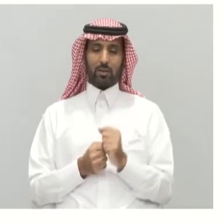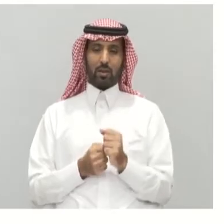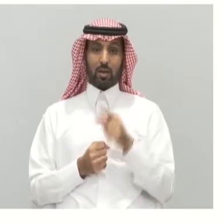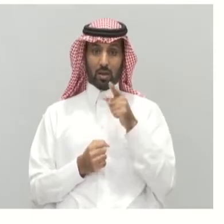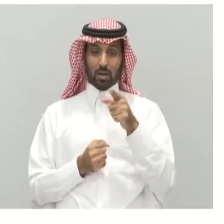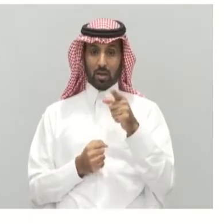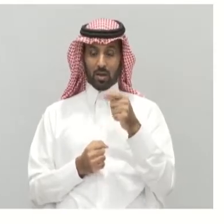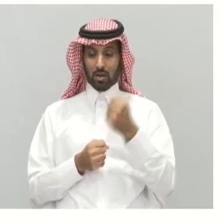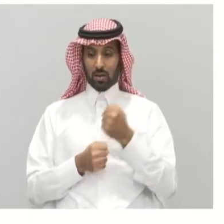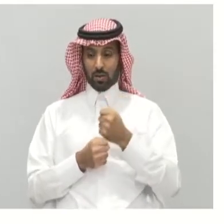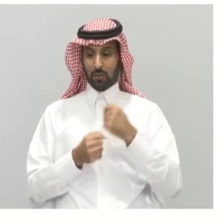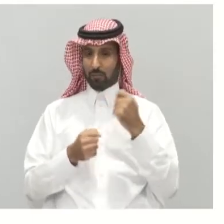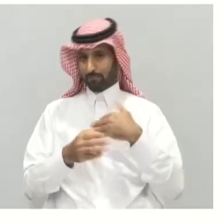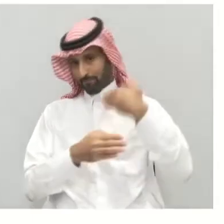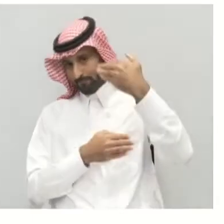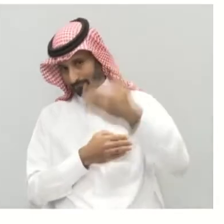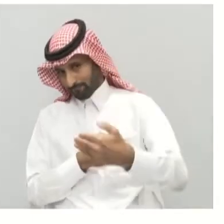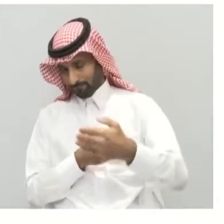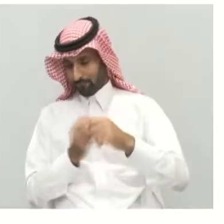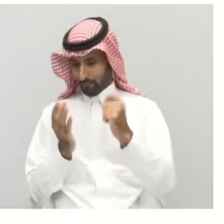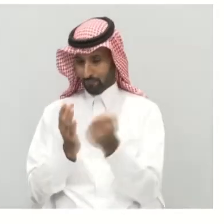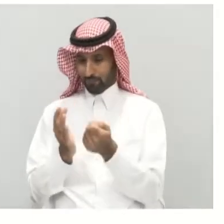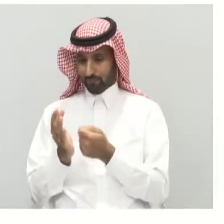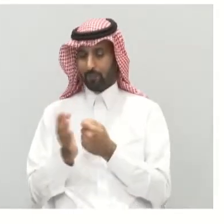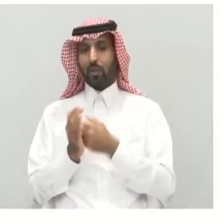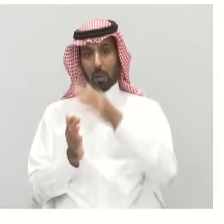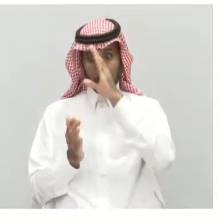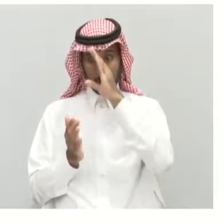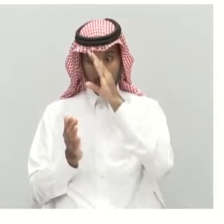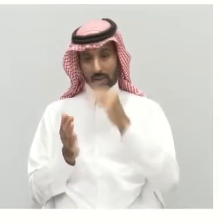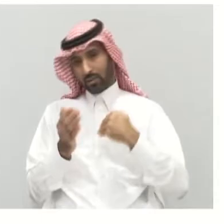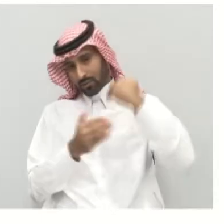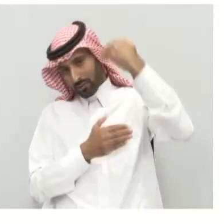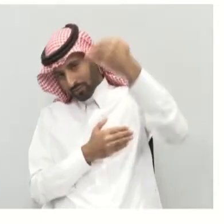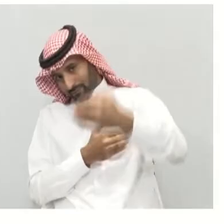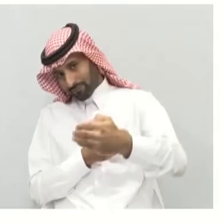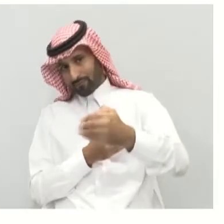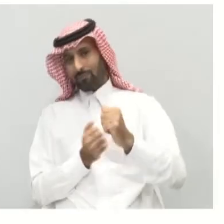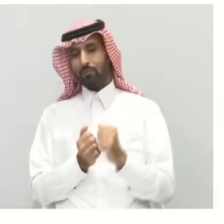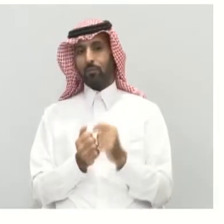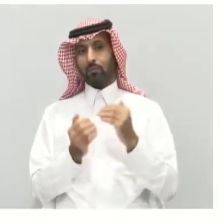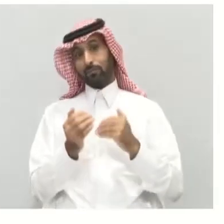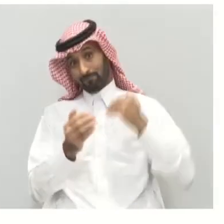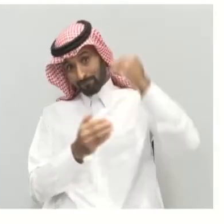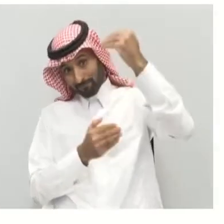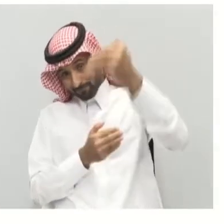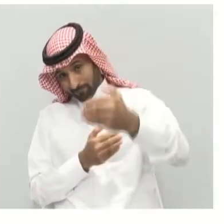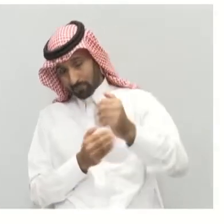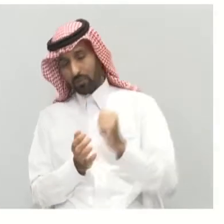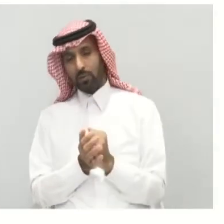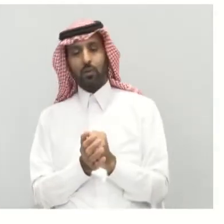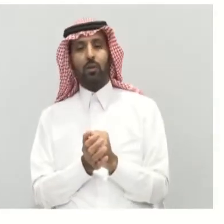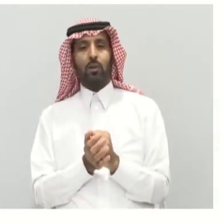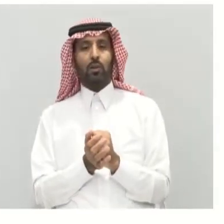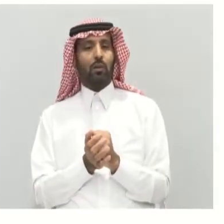Are you going to write a test on Monday? So is it, are you? Is it past,